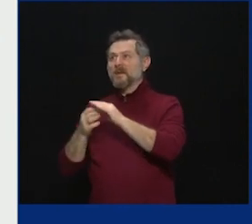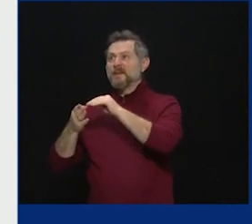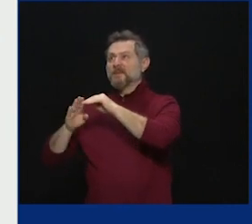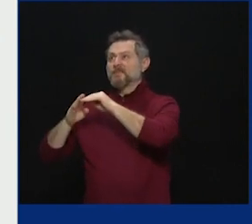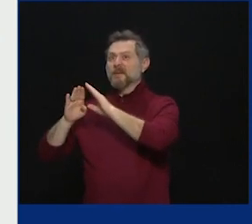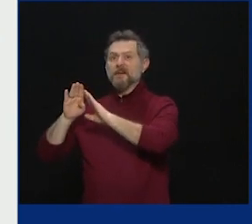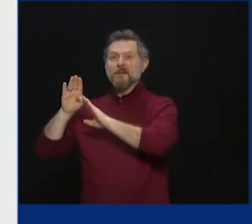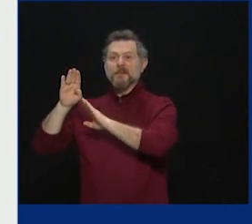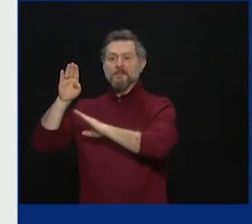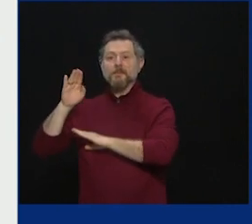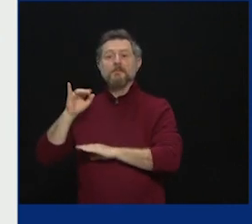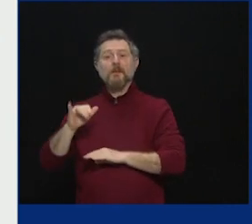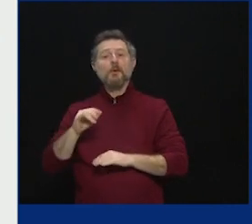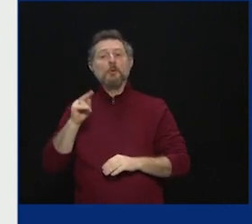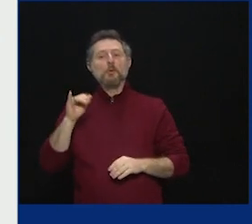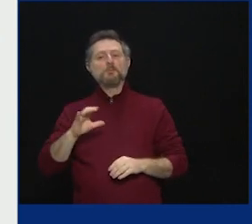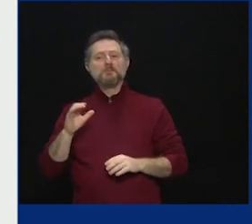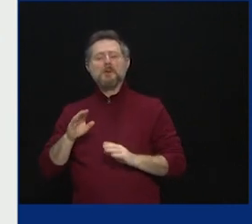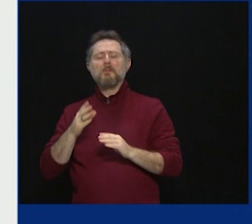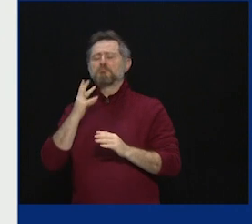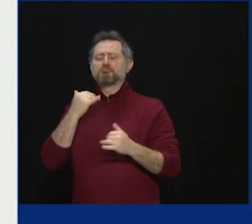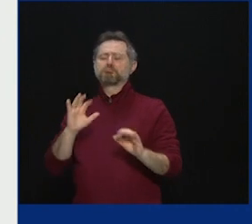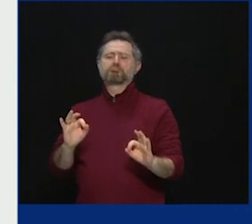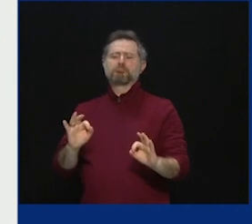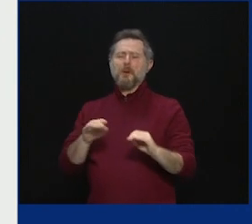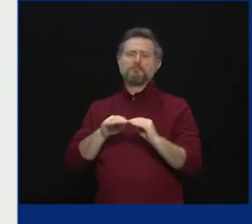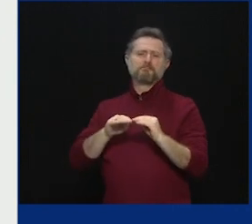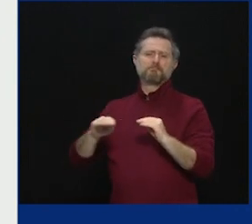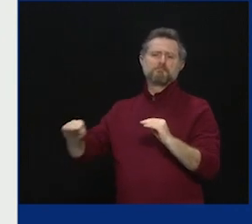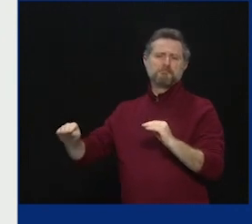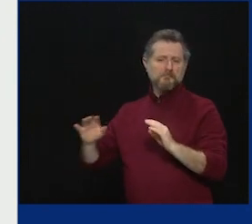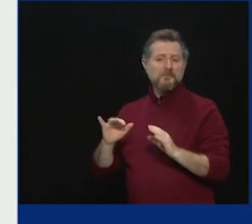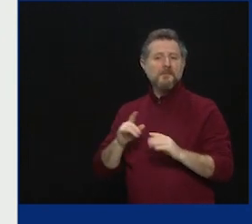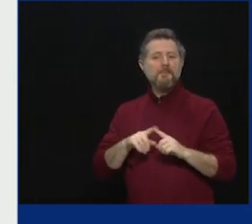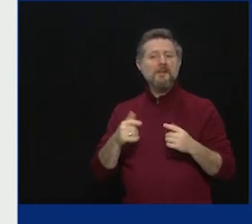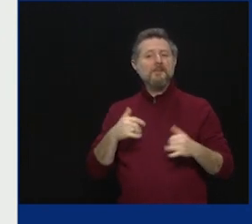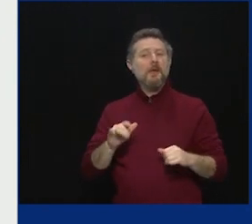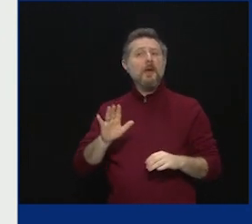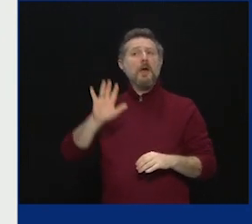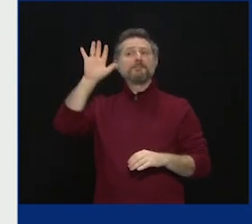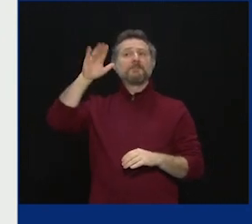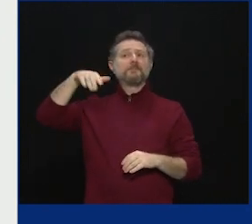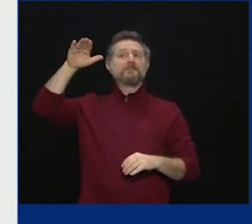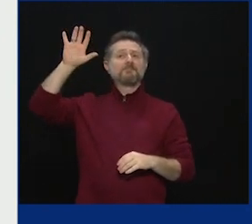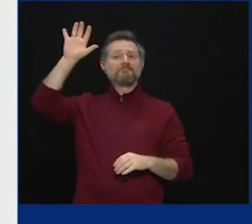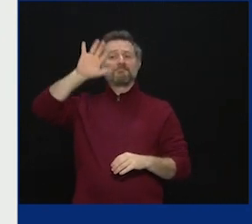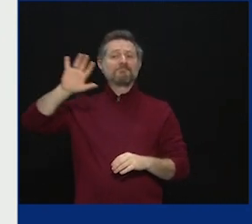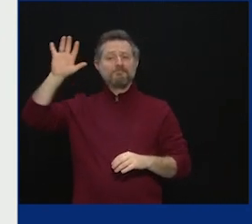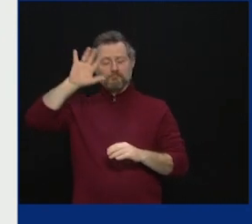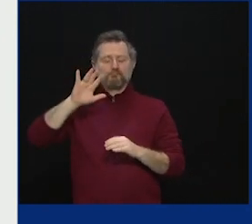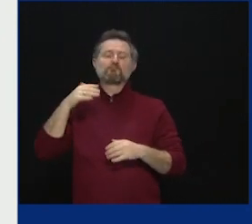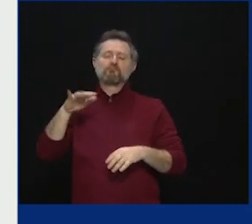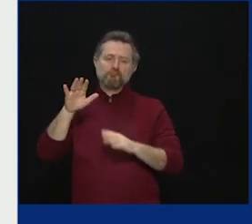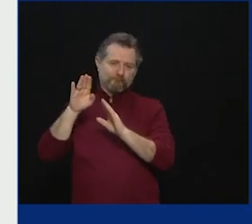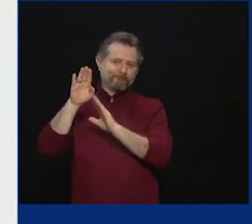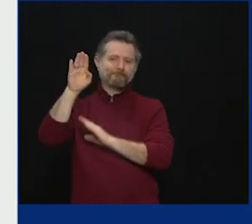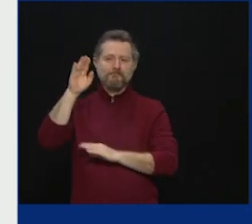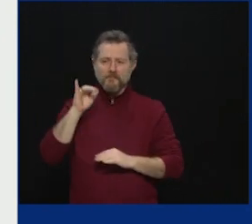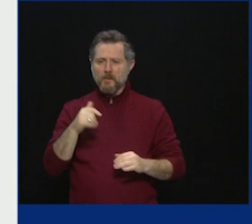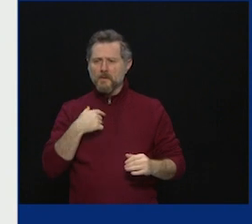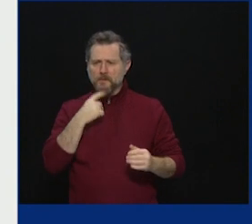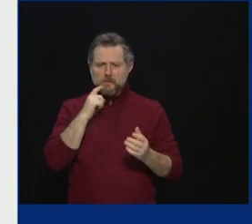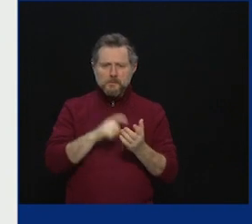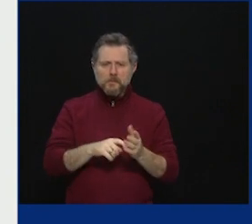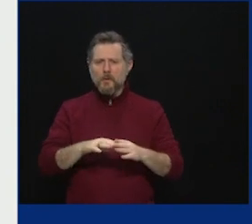in the city, New York City, but also they were starting to rise elsewhere. We talked about deploying more vaccine sites. We did this.